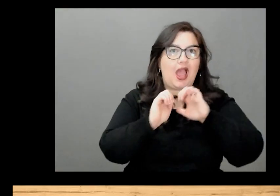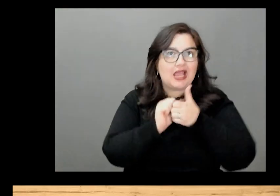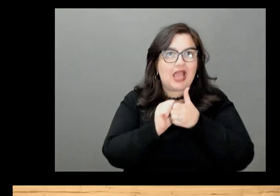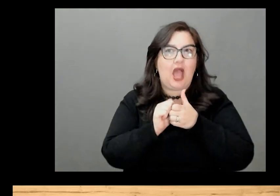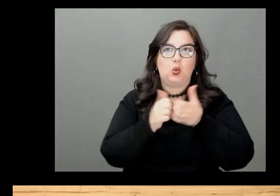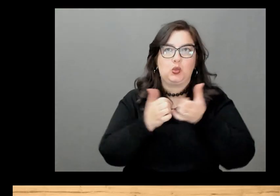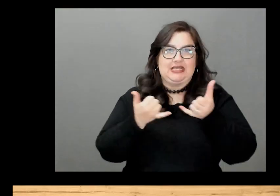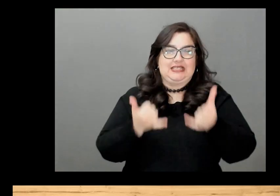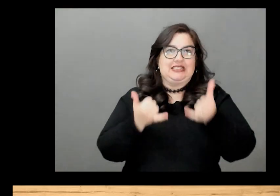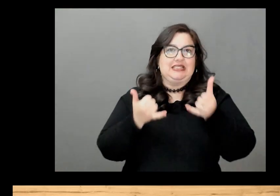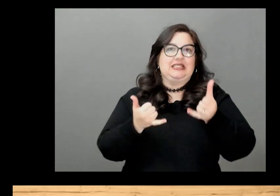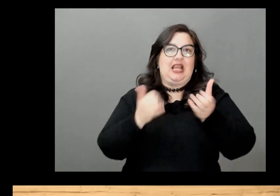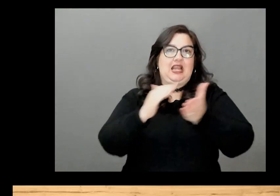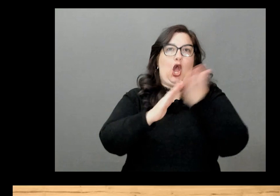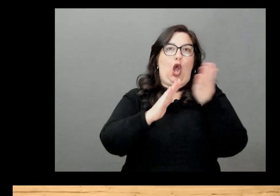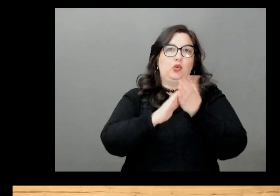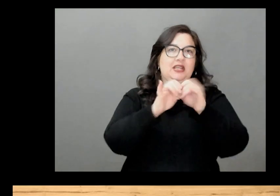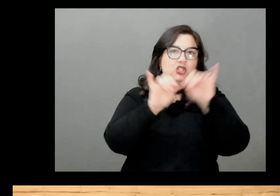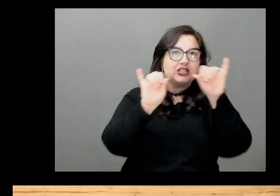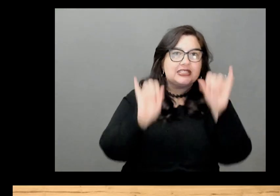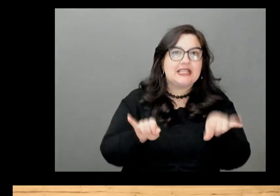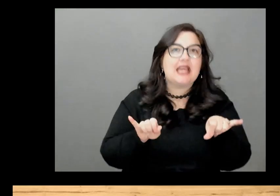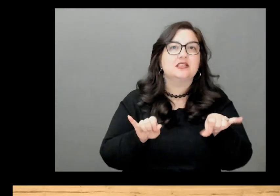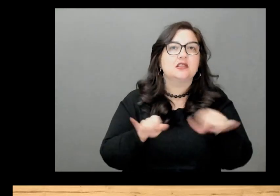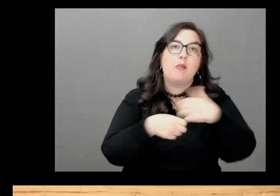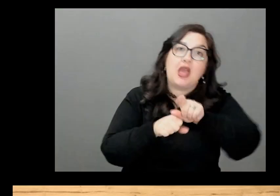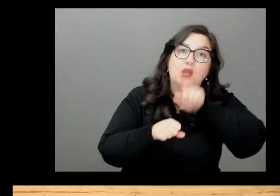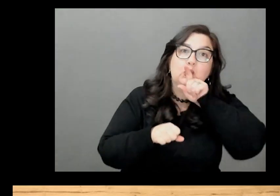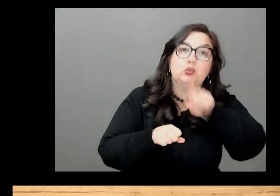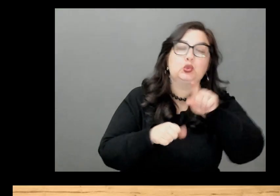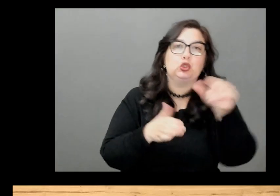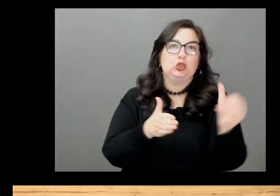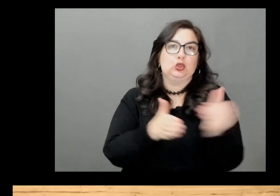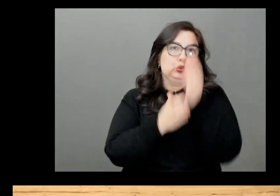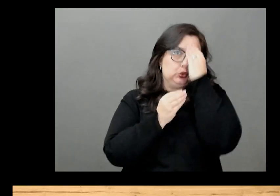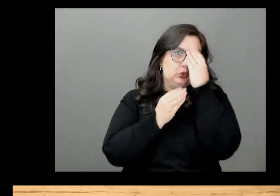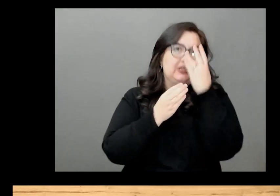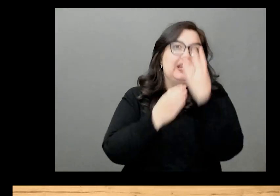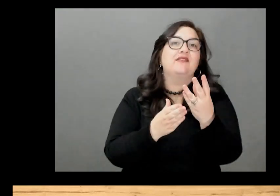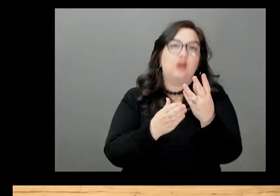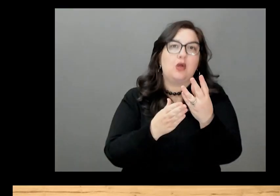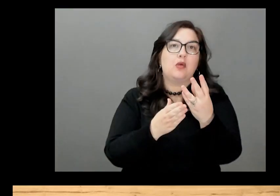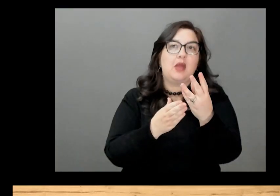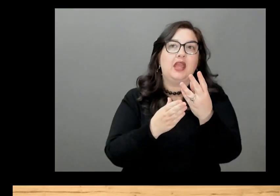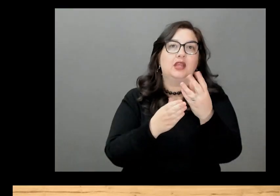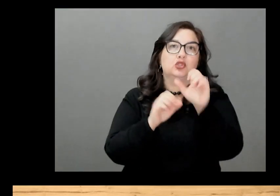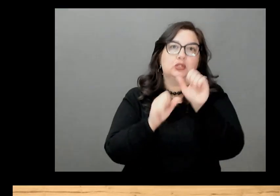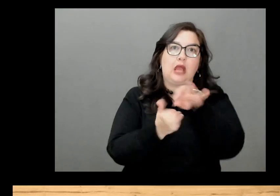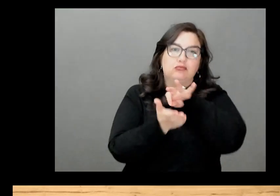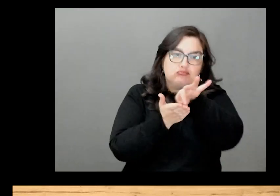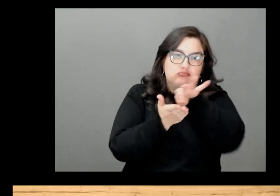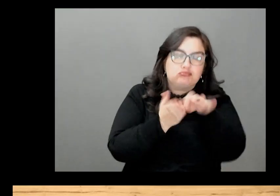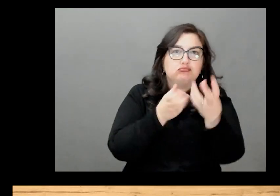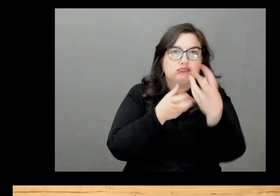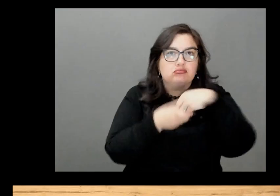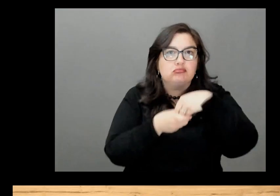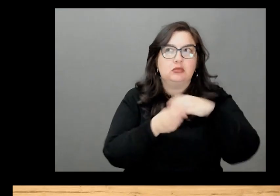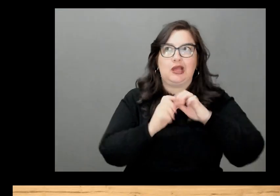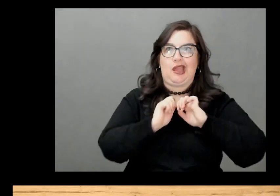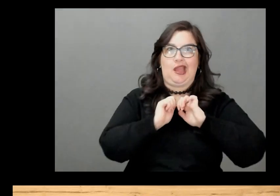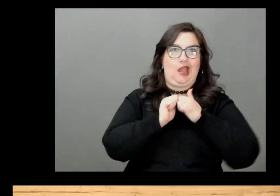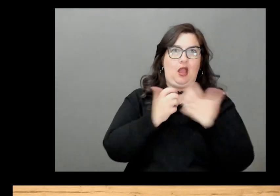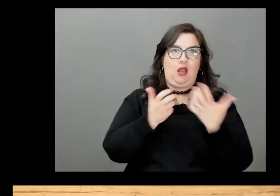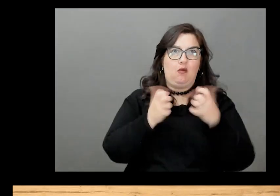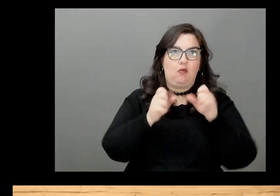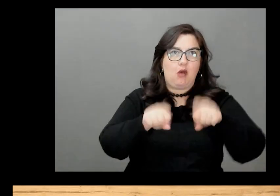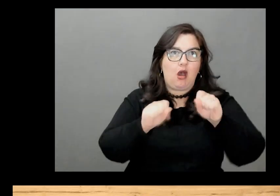existing operational systems and make sure that new information is exposed and accounted for. Because, I mean, how could you possibly